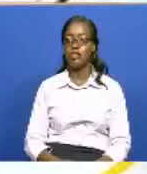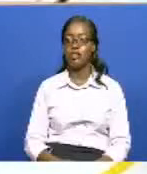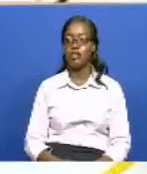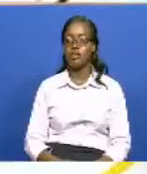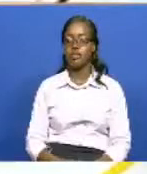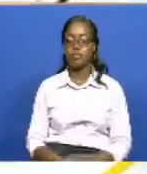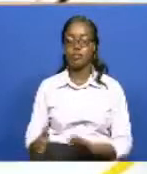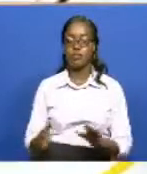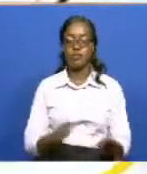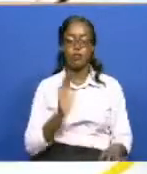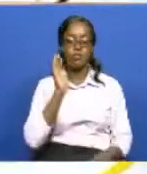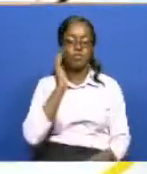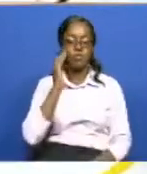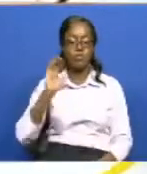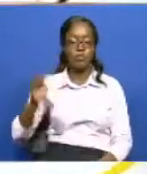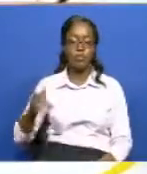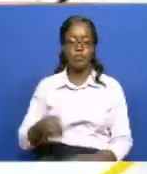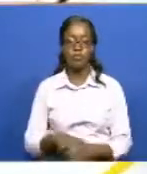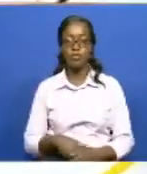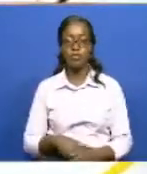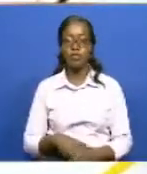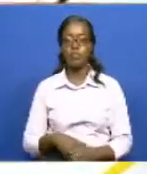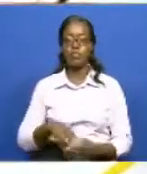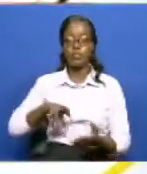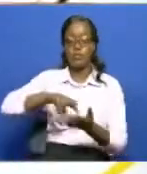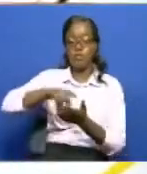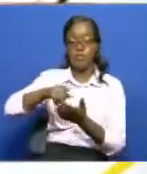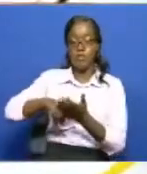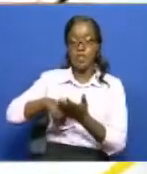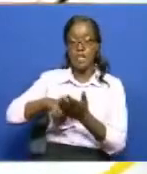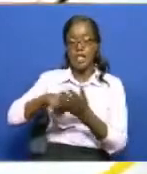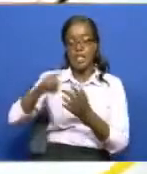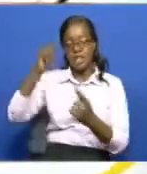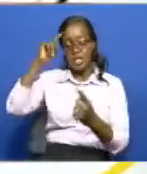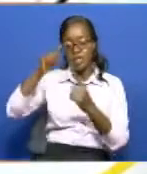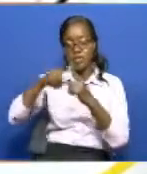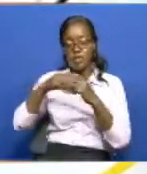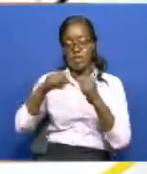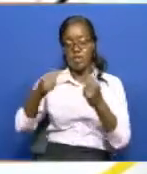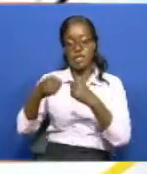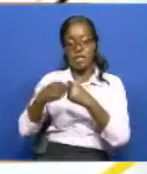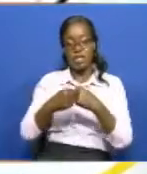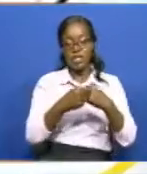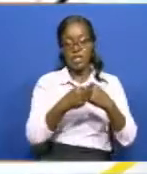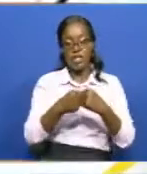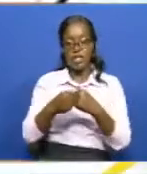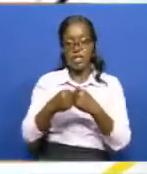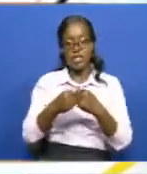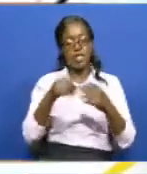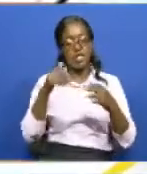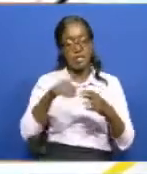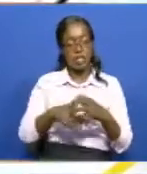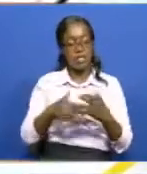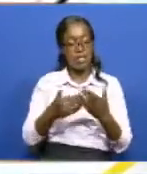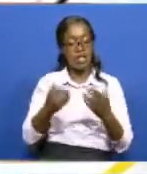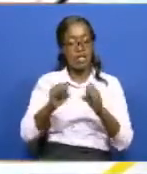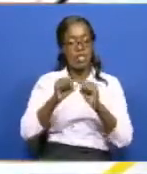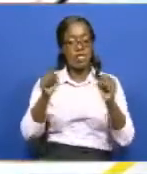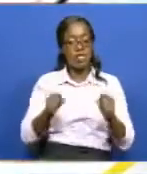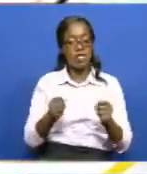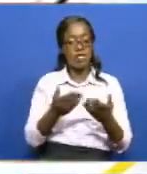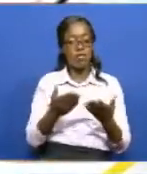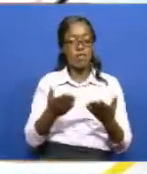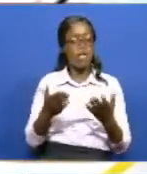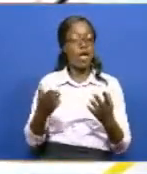And now to Isiolo County, an initiative that seeks to address challenges facing the legal system in Isiolo County appears to be